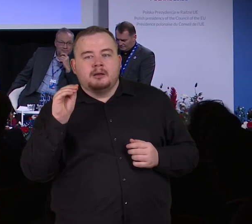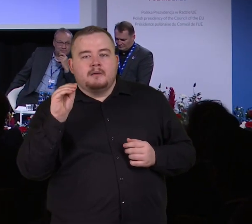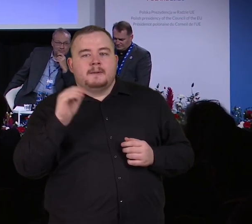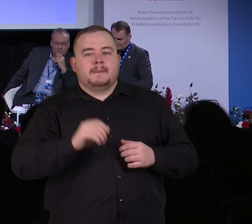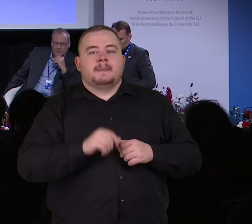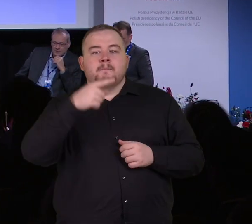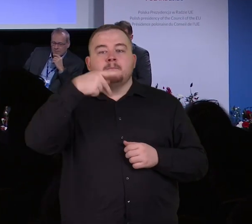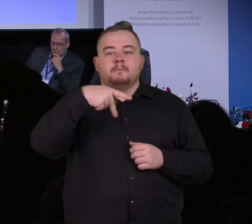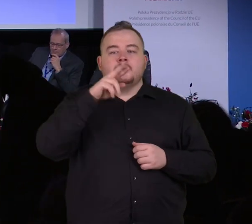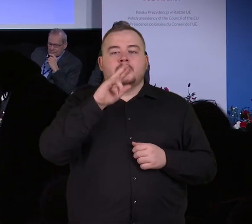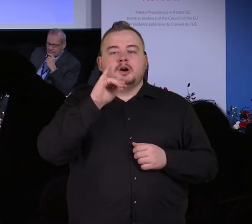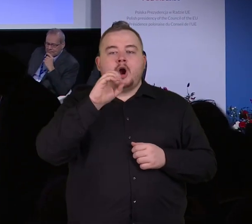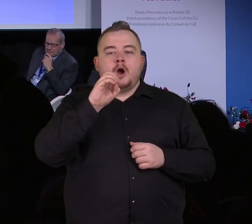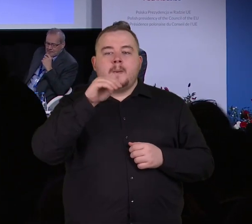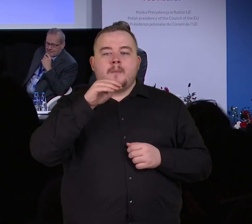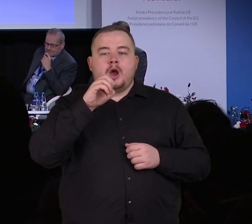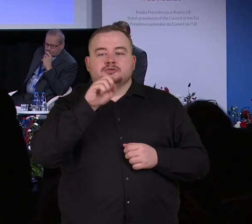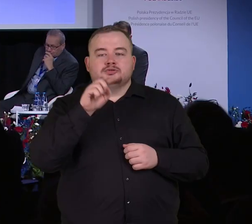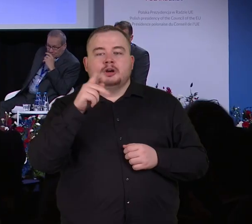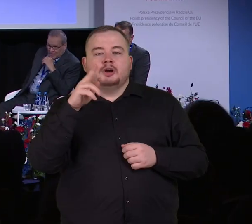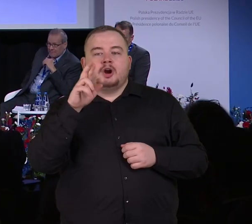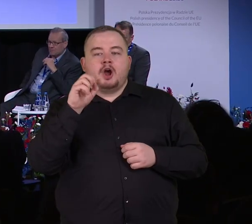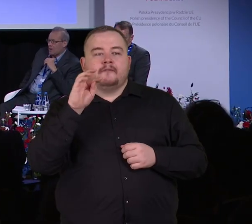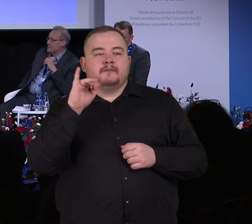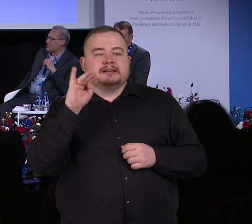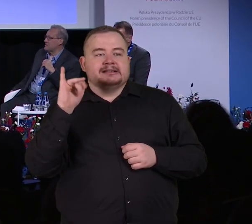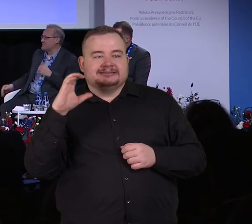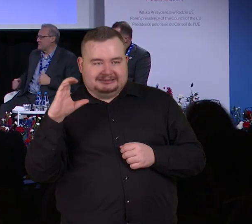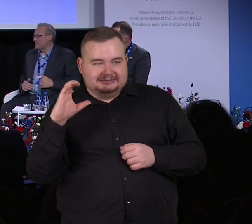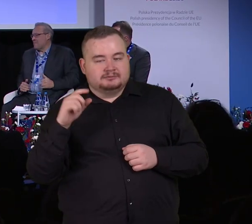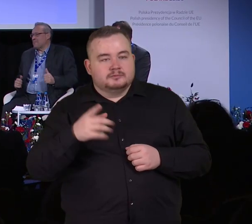and Cooperation, City of Brno, also ITI.